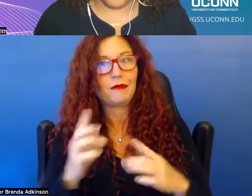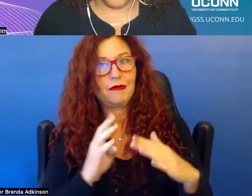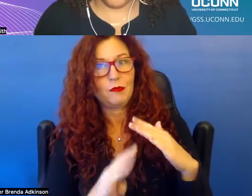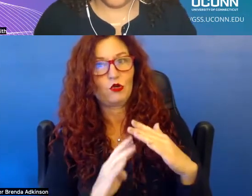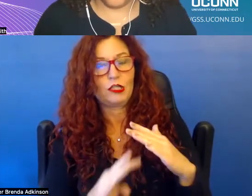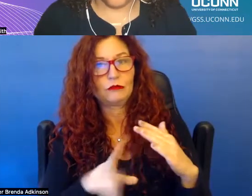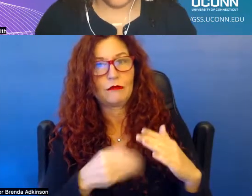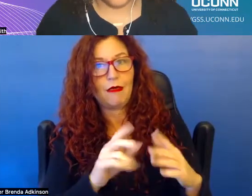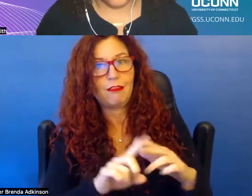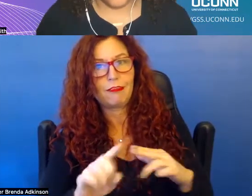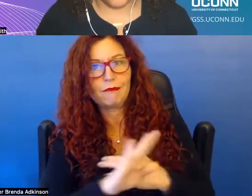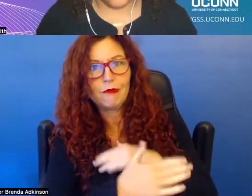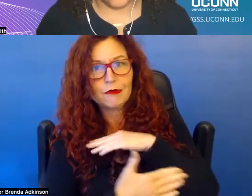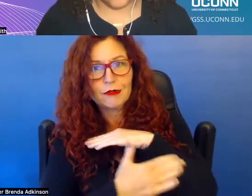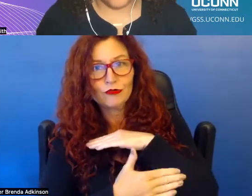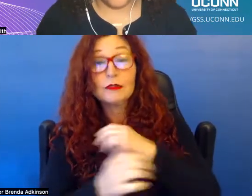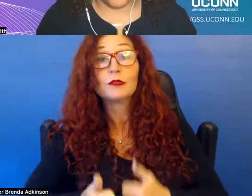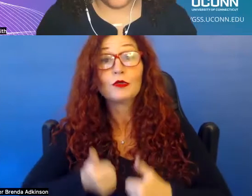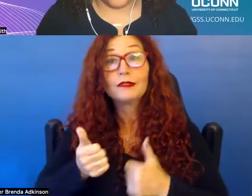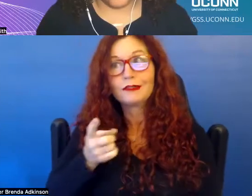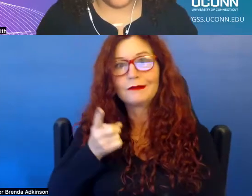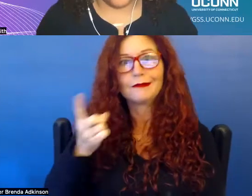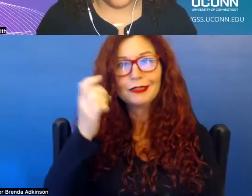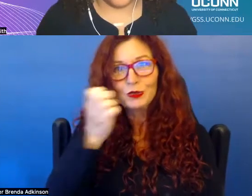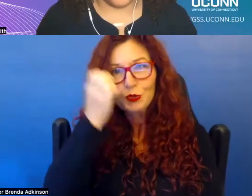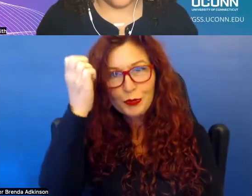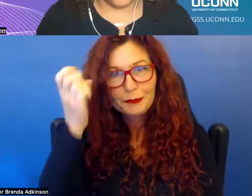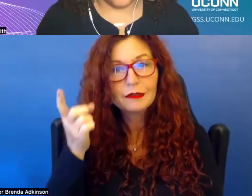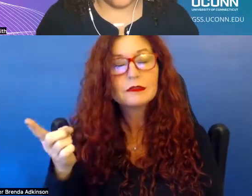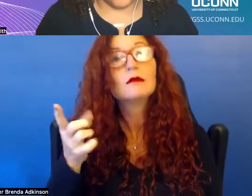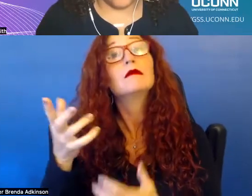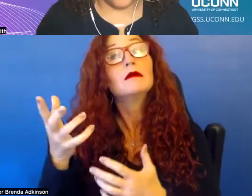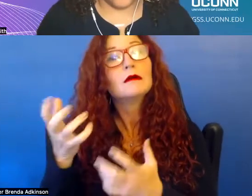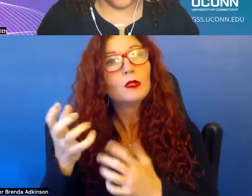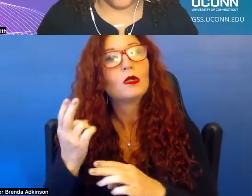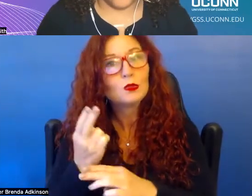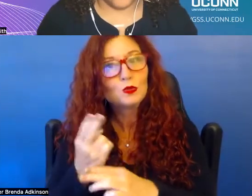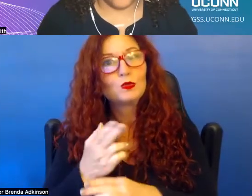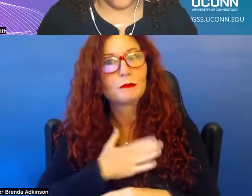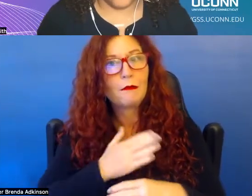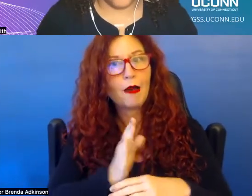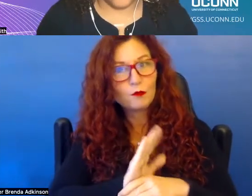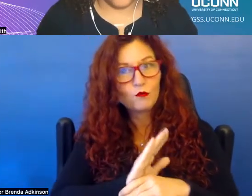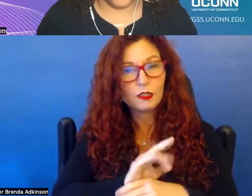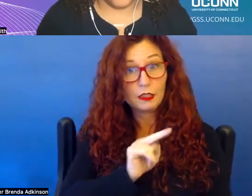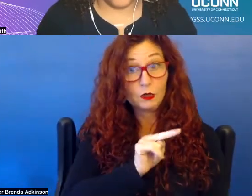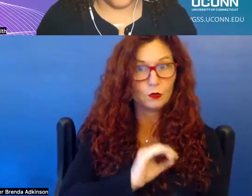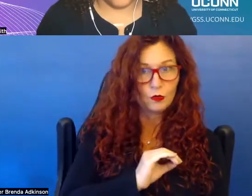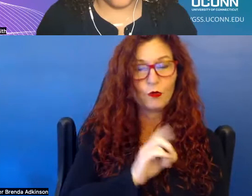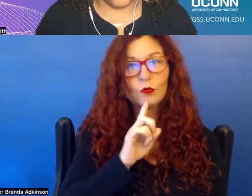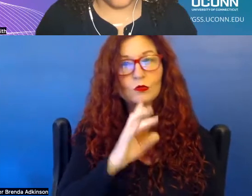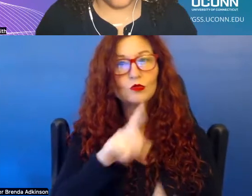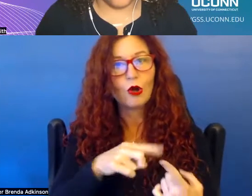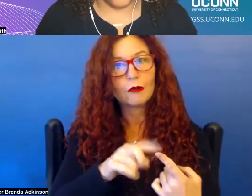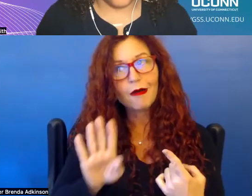wanted to use no as a reference point to talk about the sexual violence happening in their communities and how can